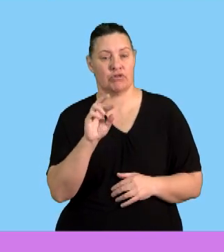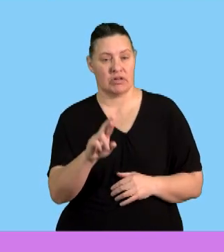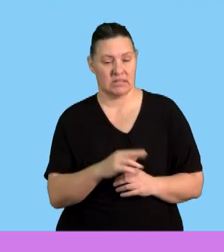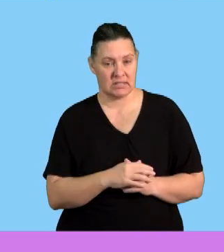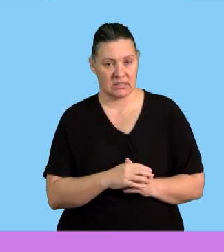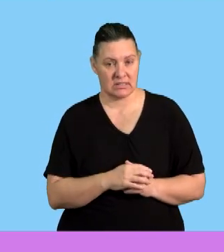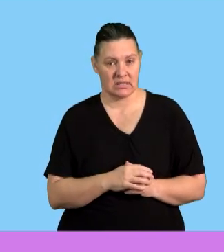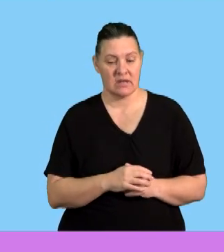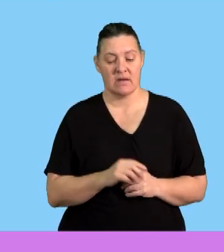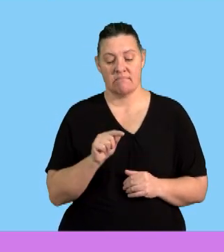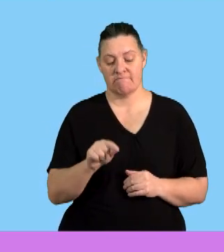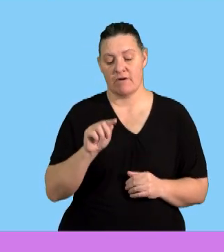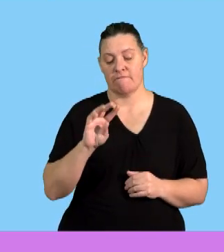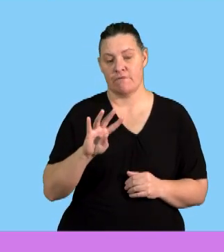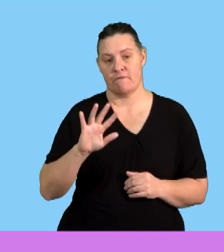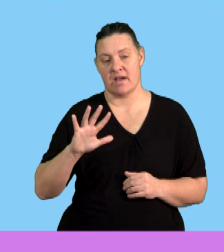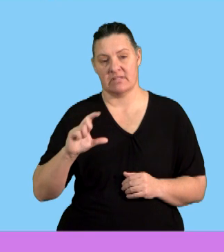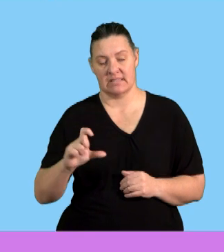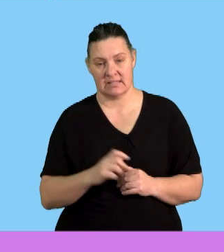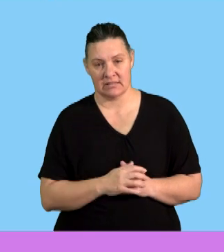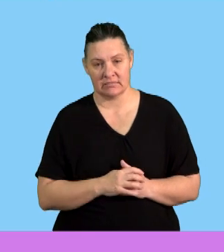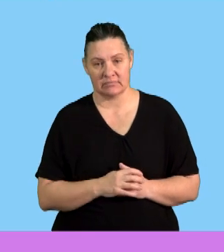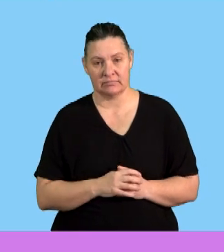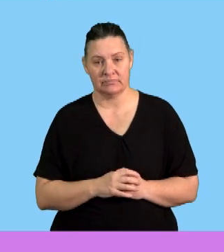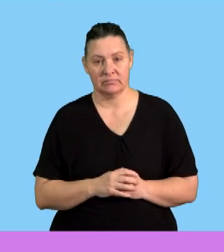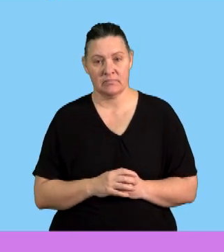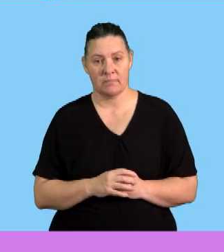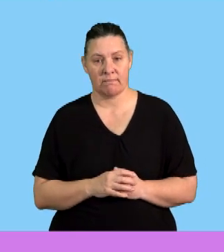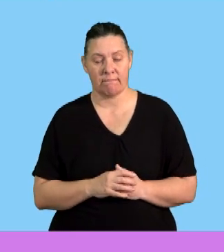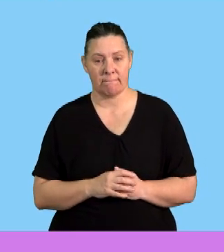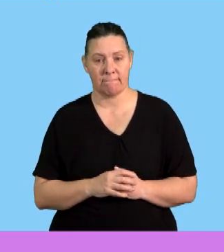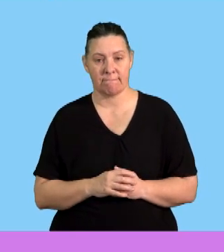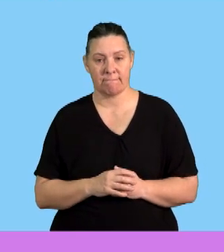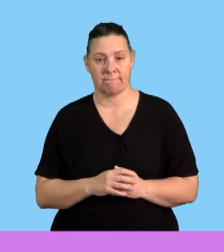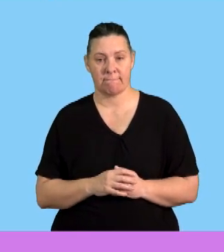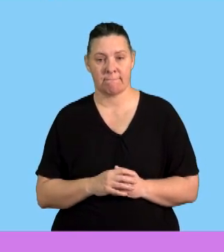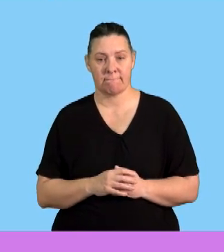1,863 Rand 45 cents. Now let's look at this.